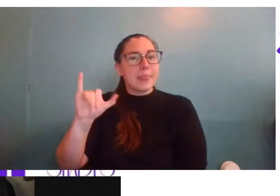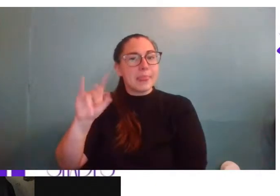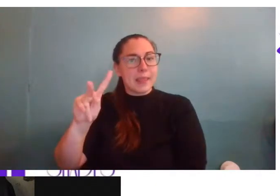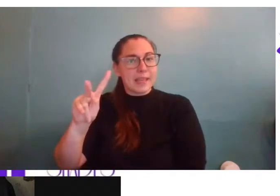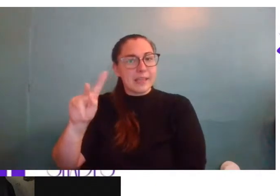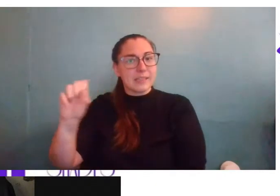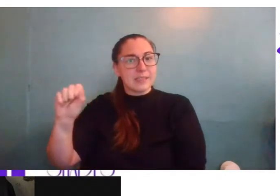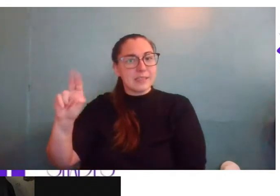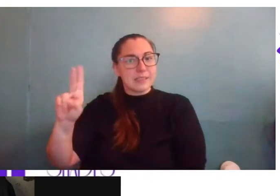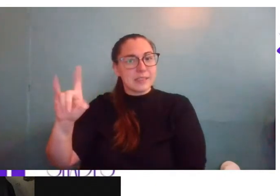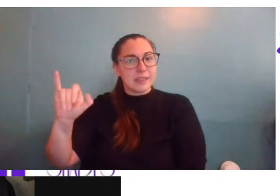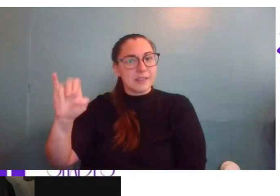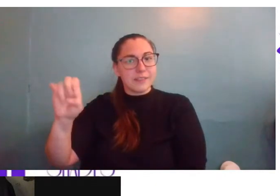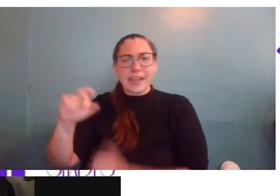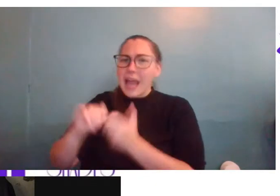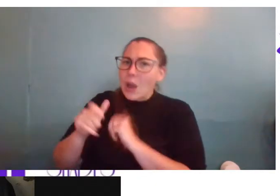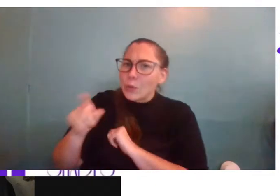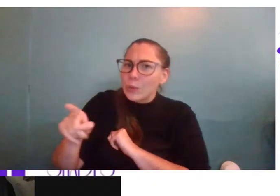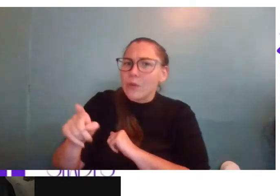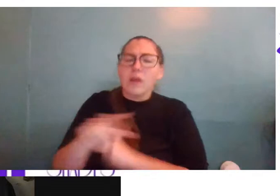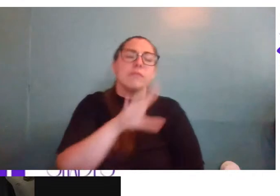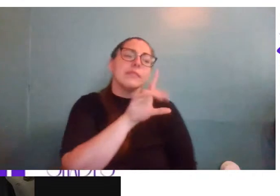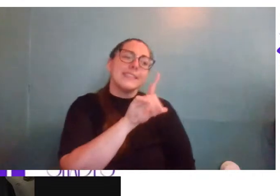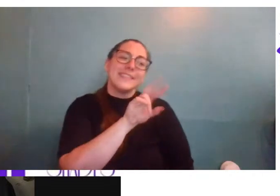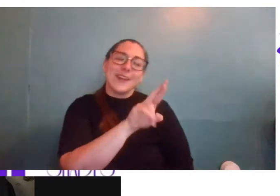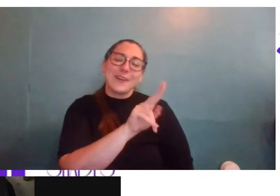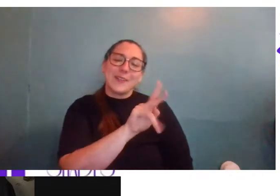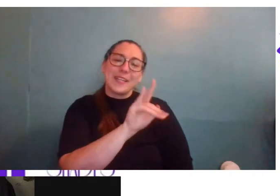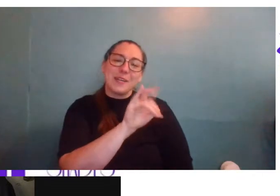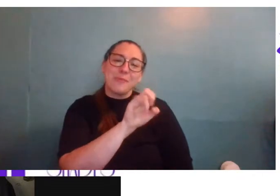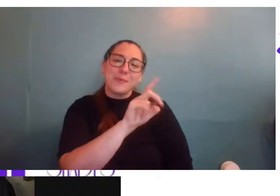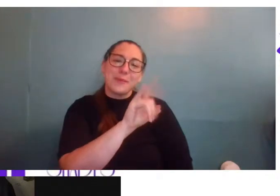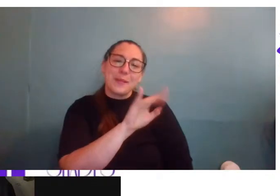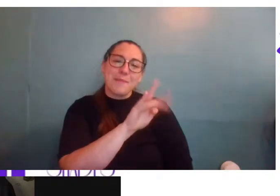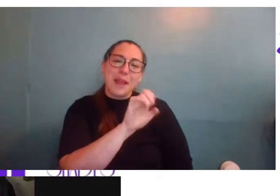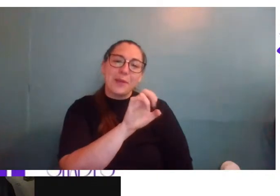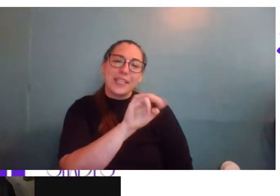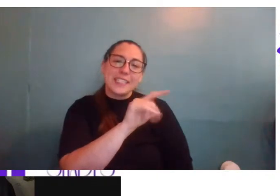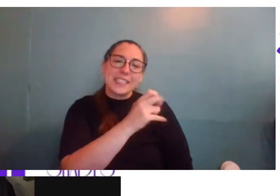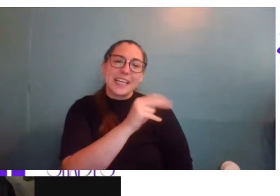today? Dr. Kimberly Barrington, good afternoon. How are you?